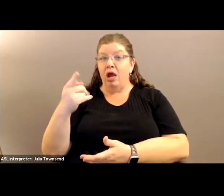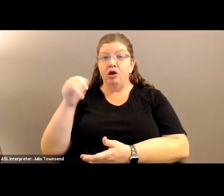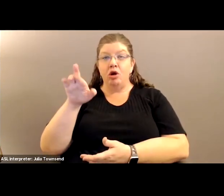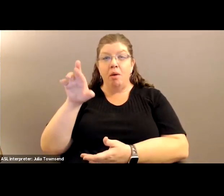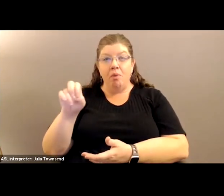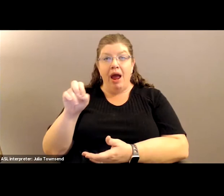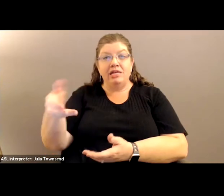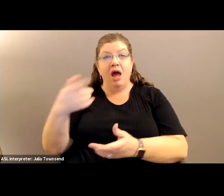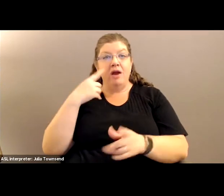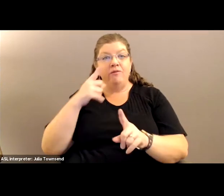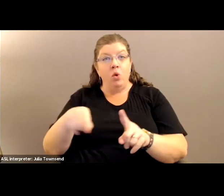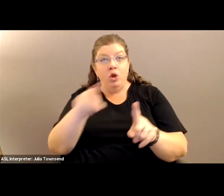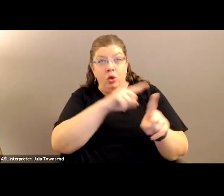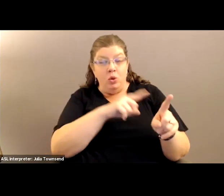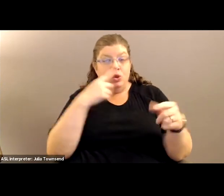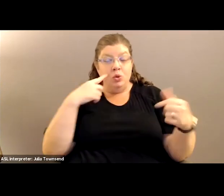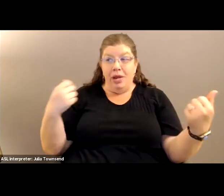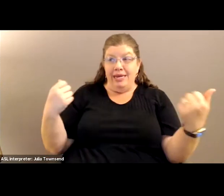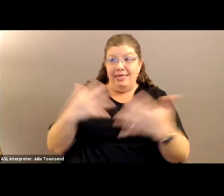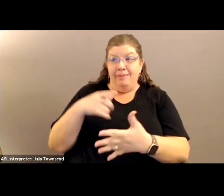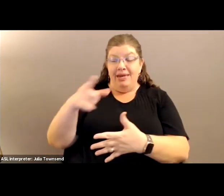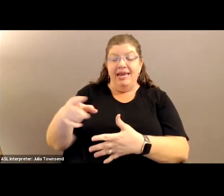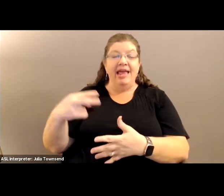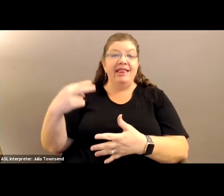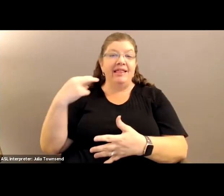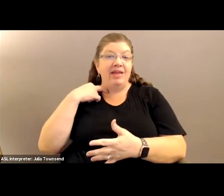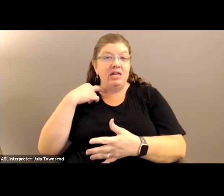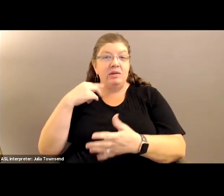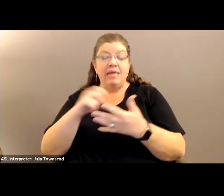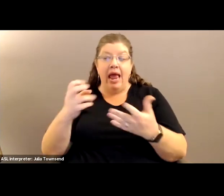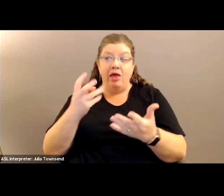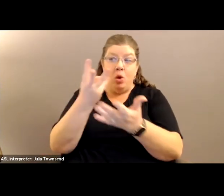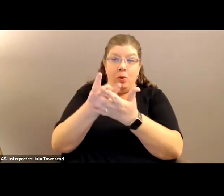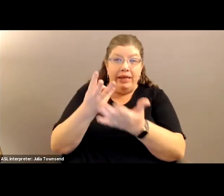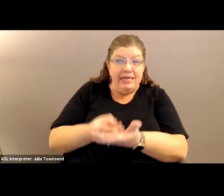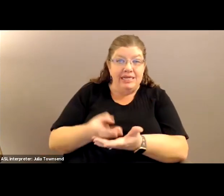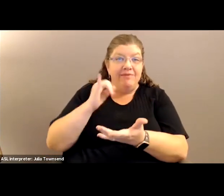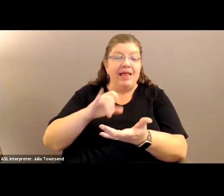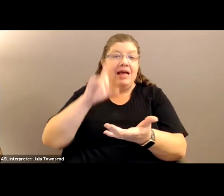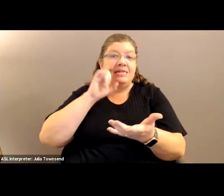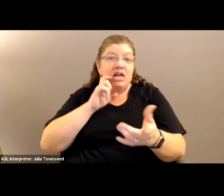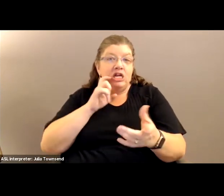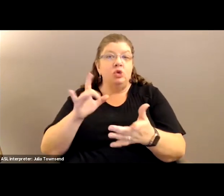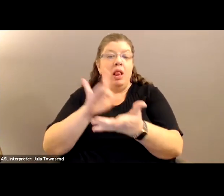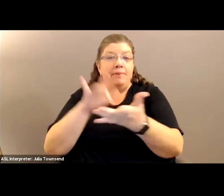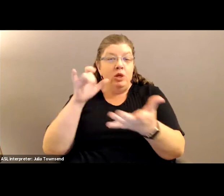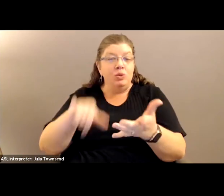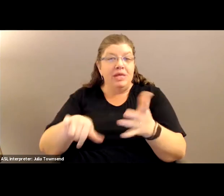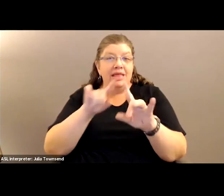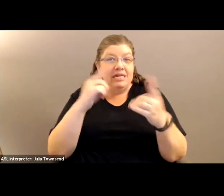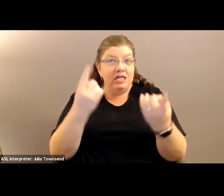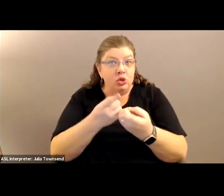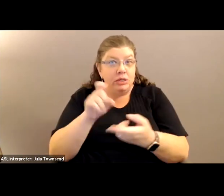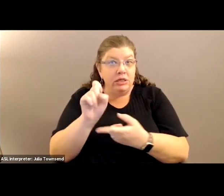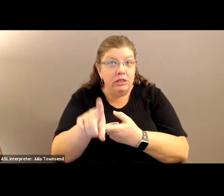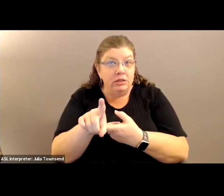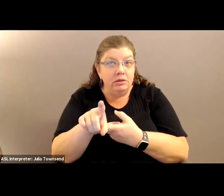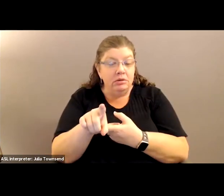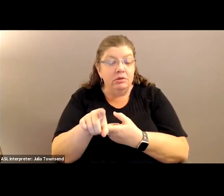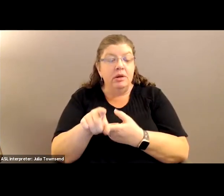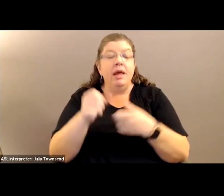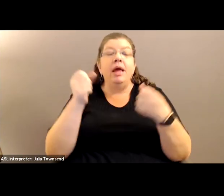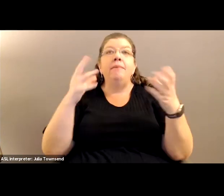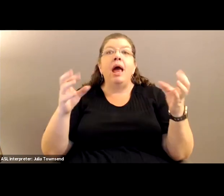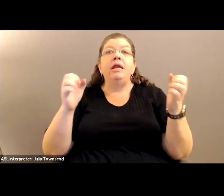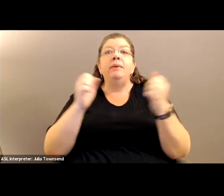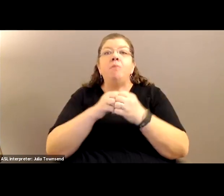behalf to intimidate the victims and witnesses of the sexual abuse in the district many more predators